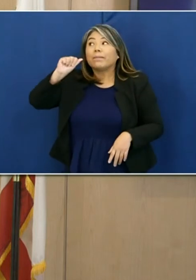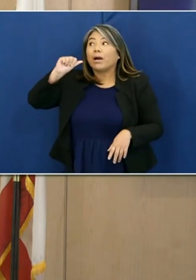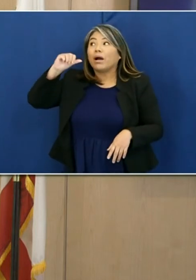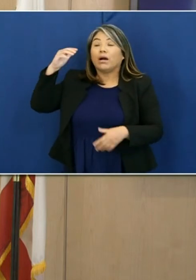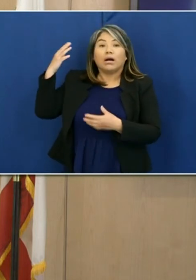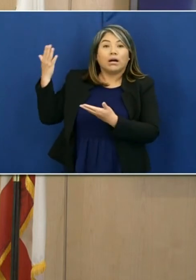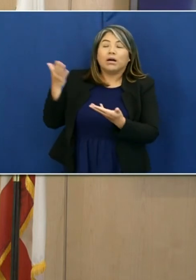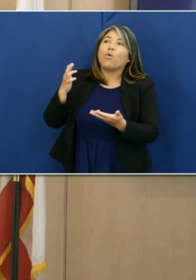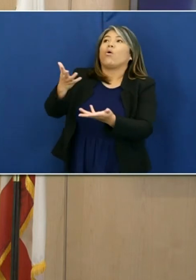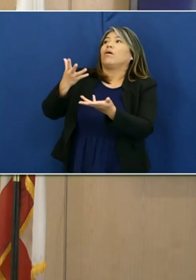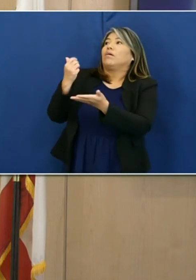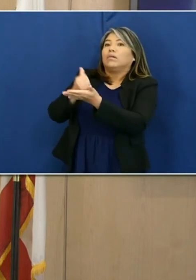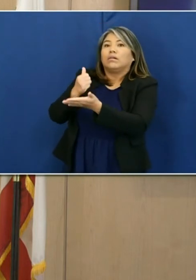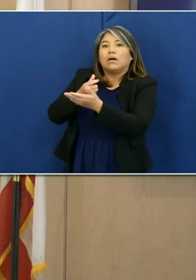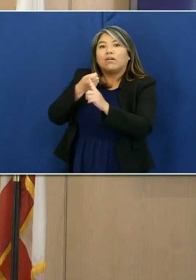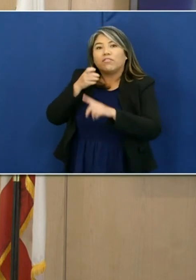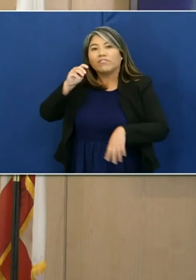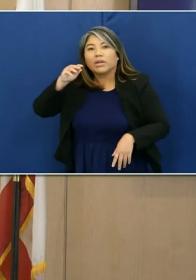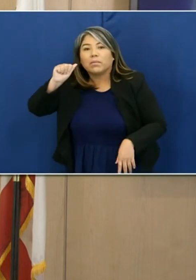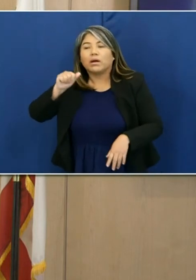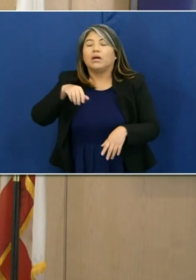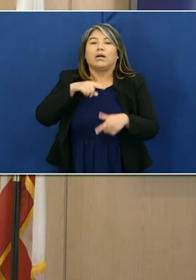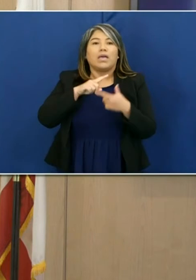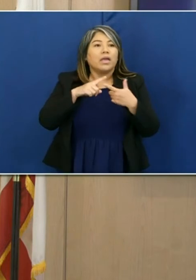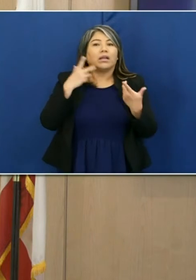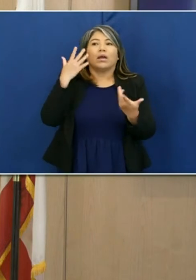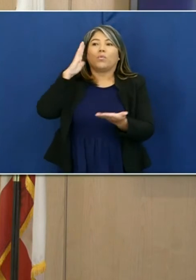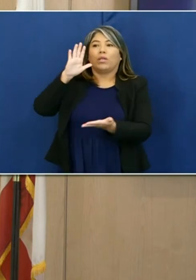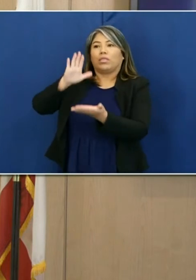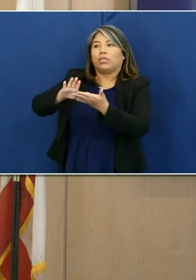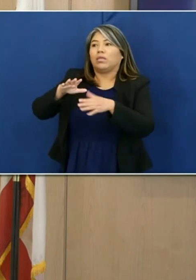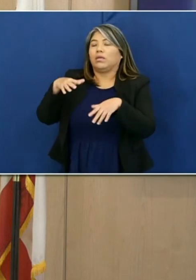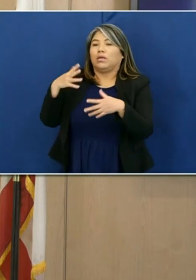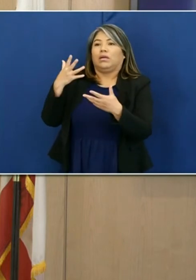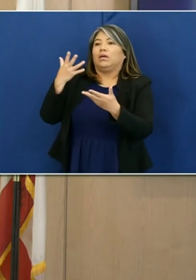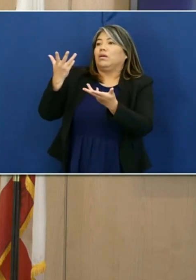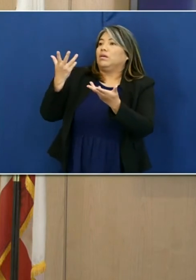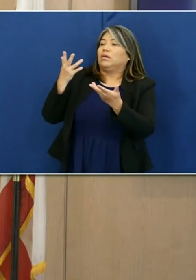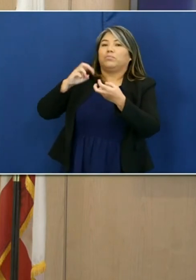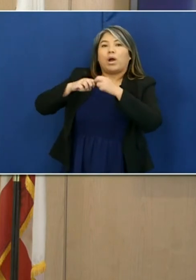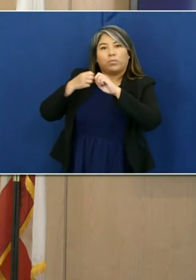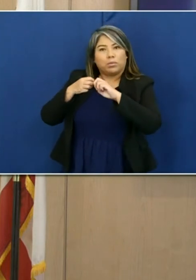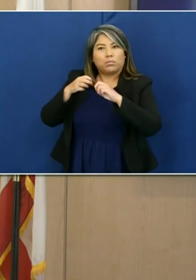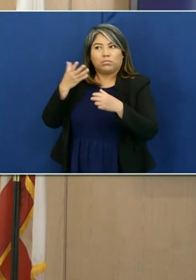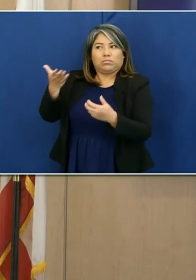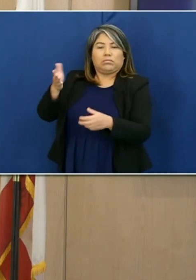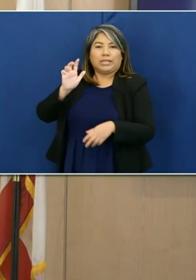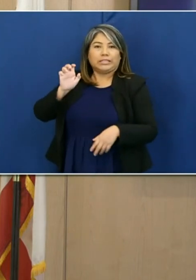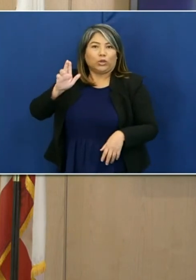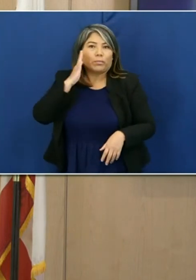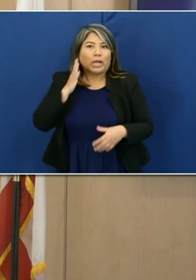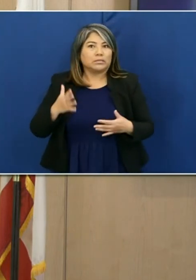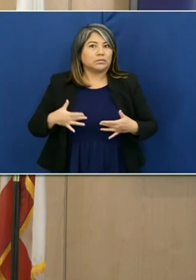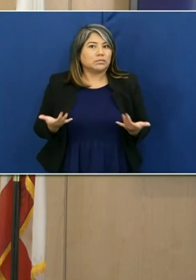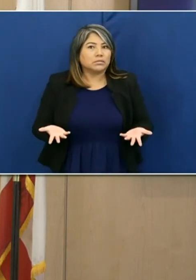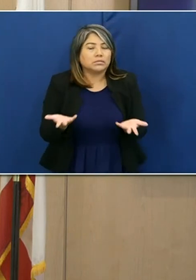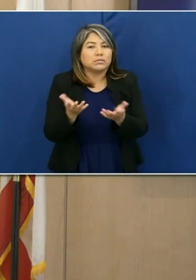pop-up hospitals, which will seemingly alleviate the ICU bed capacity problem? Okay, Dr. McDonald's going to